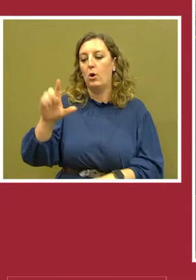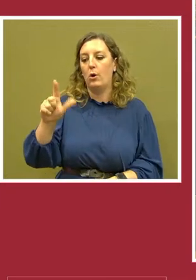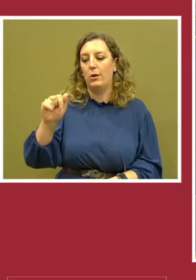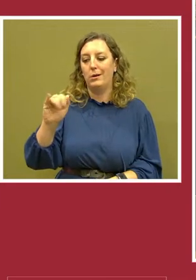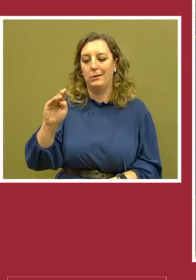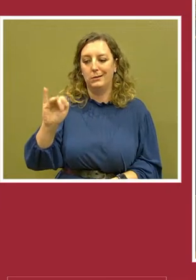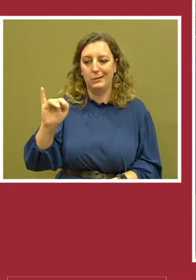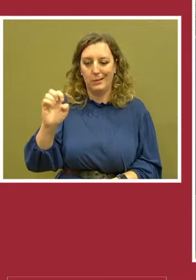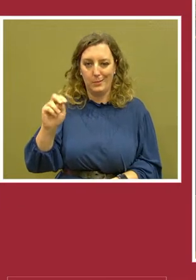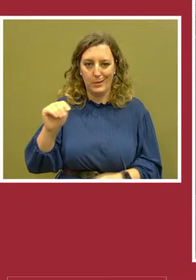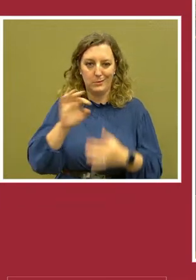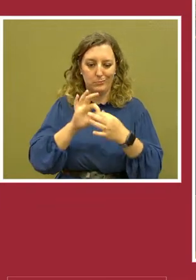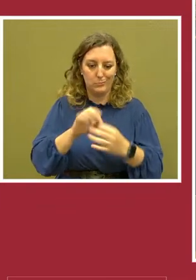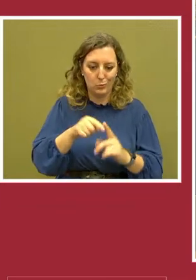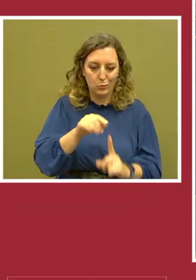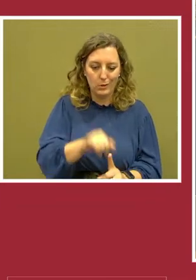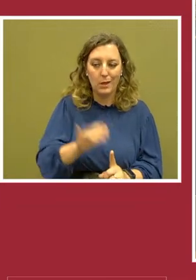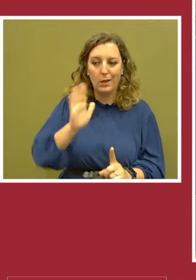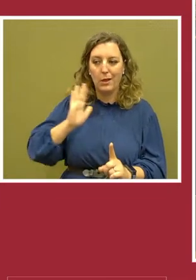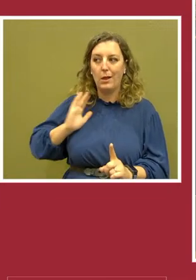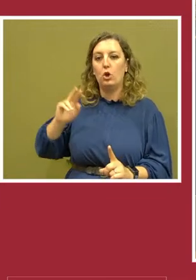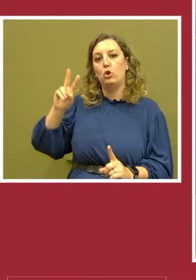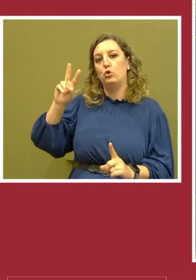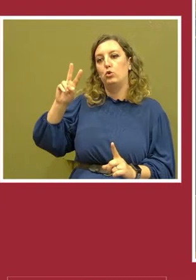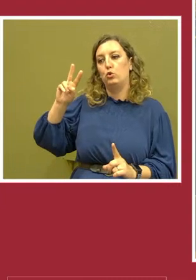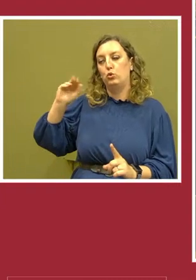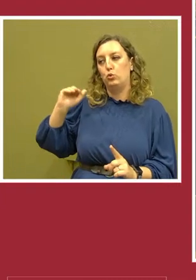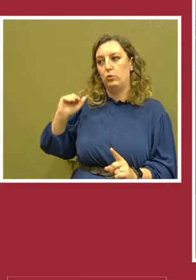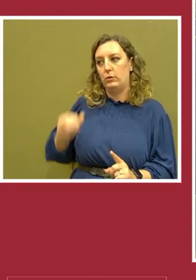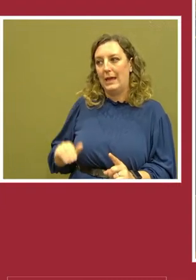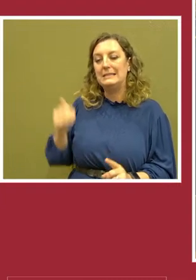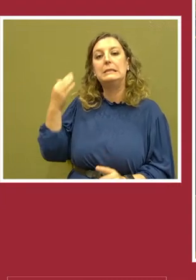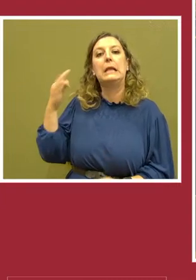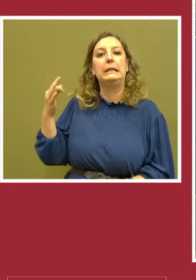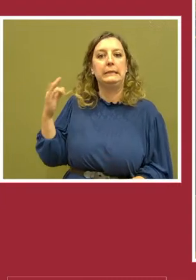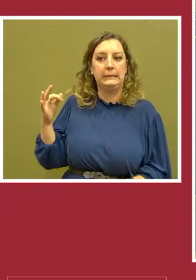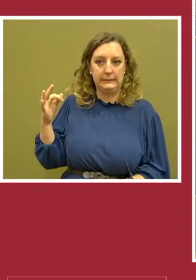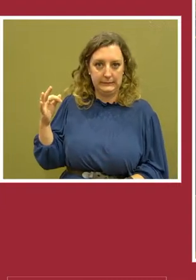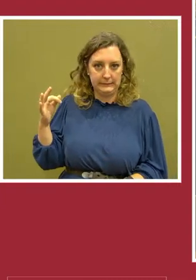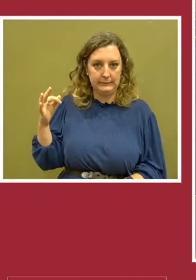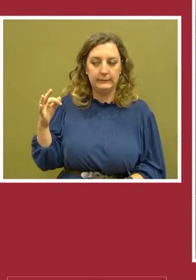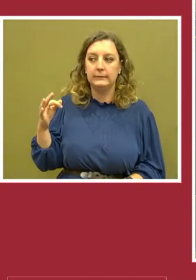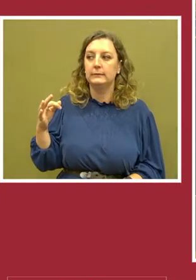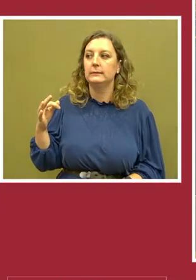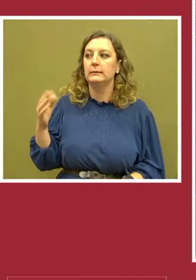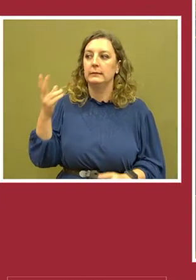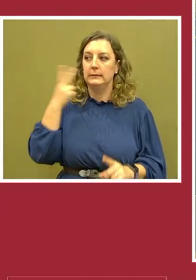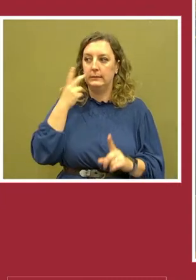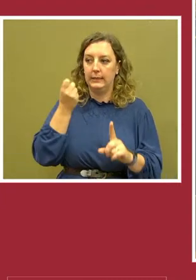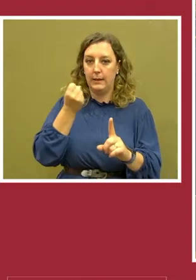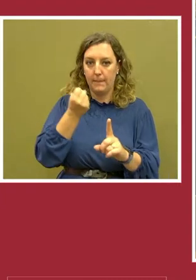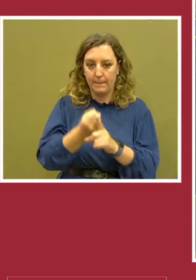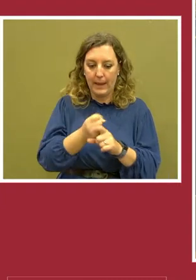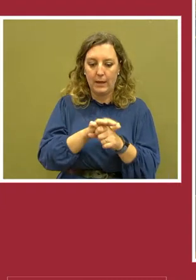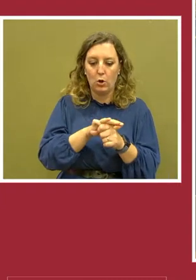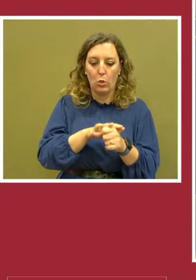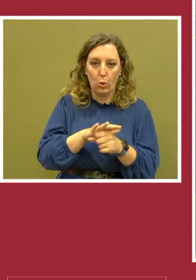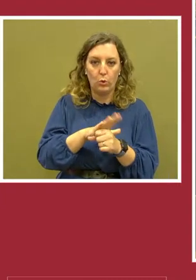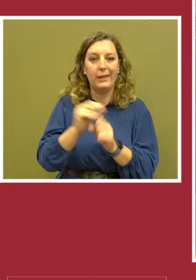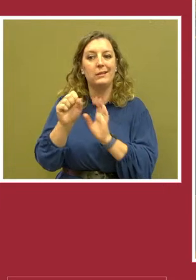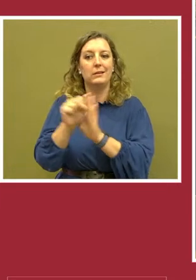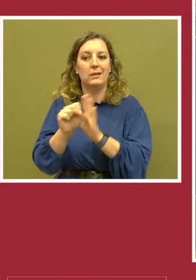that. This goes back to as early as 2019, seeing impact locally